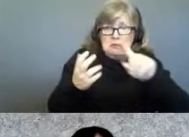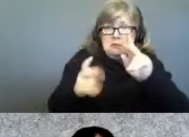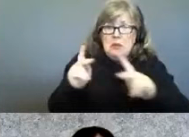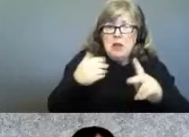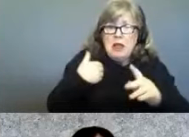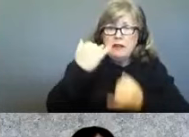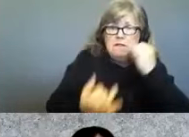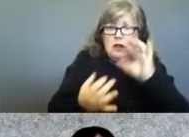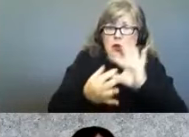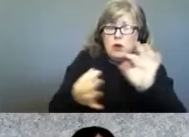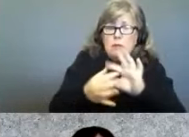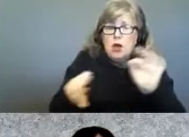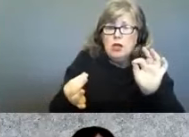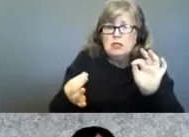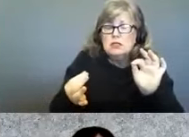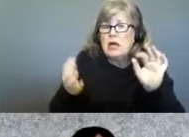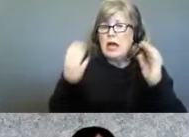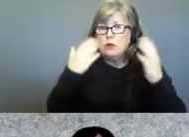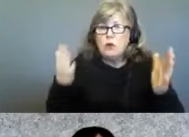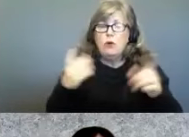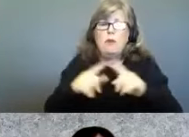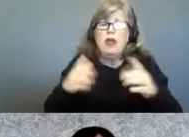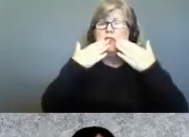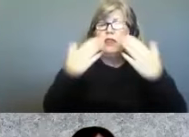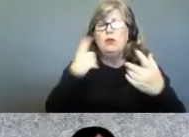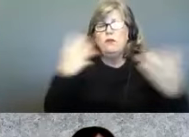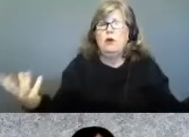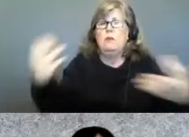but again, thank you everyone for participating.